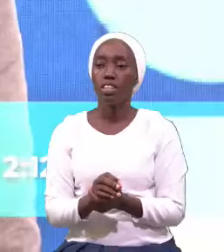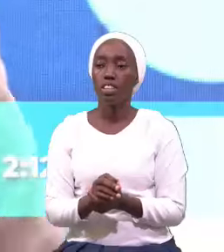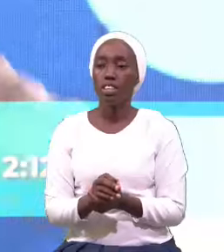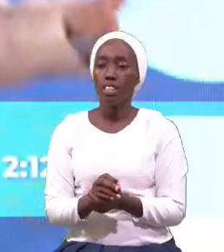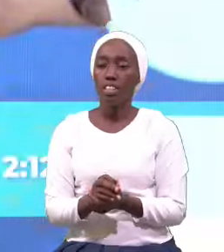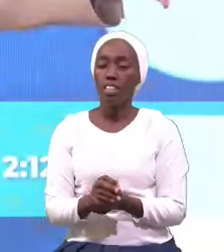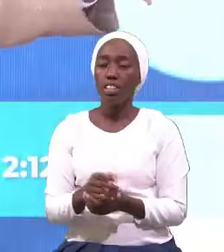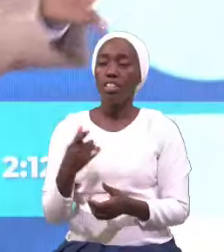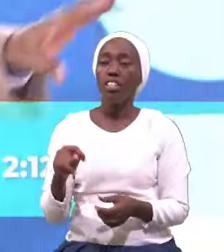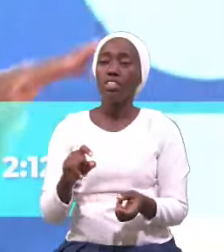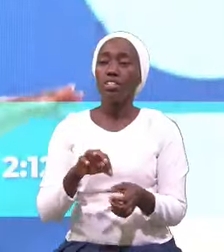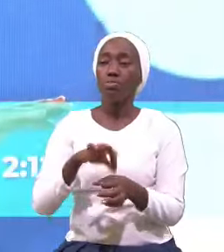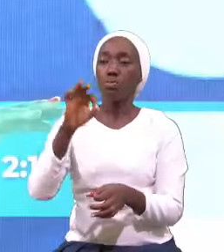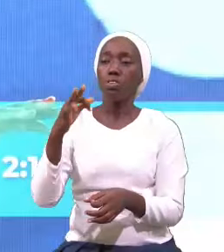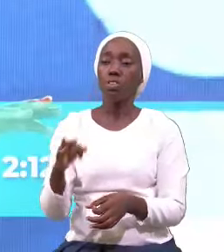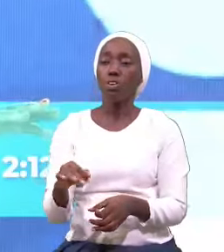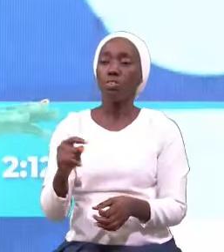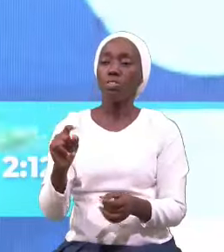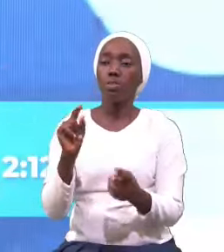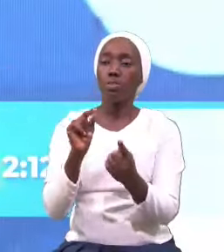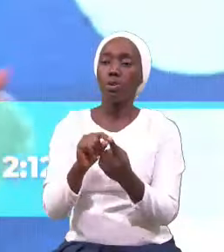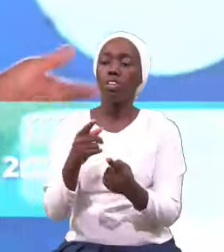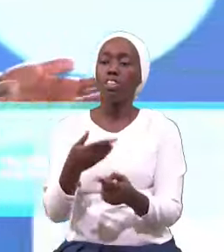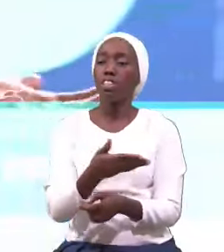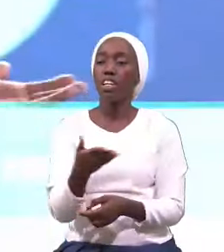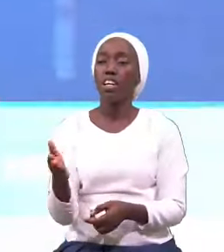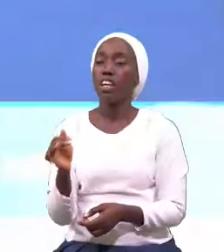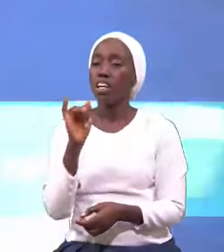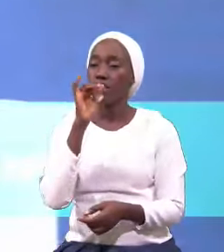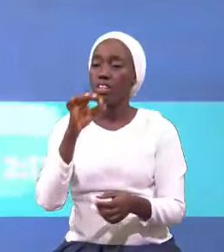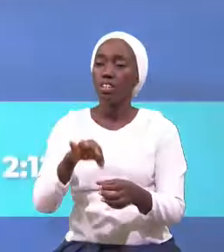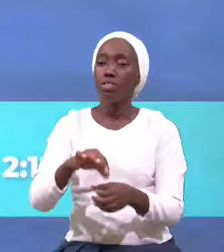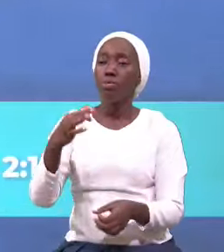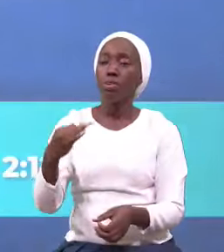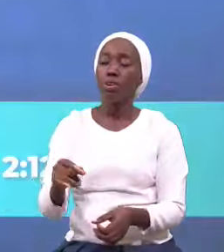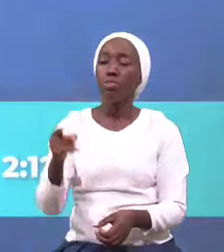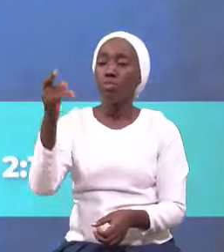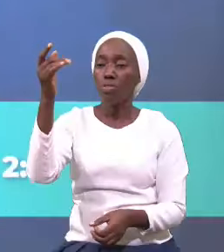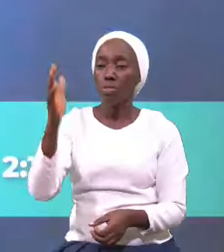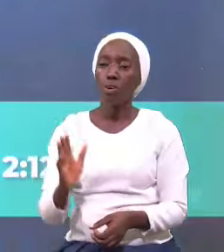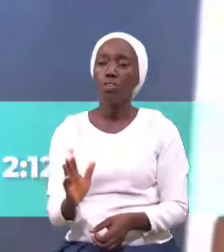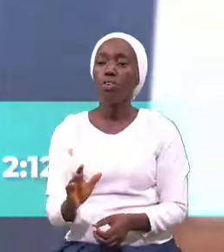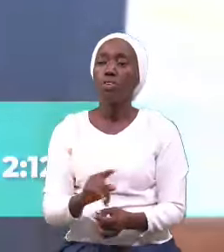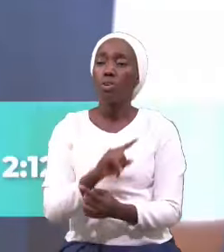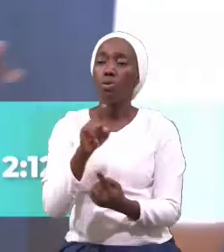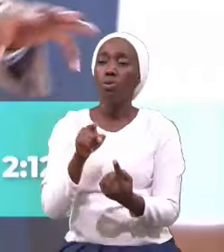world. There's the spirit of God. And now when you want to